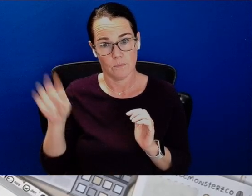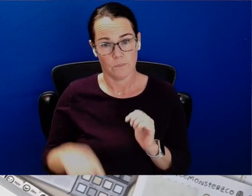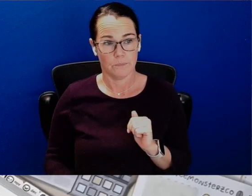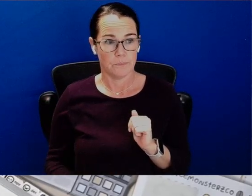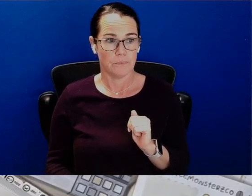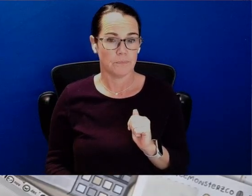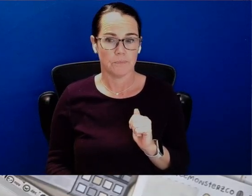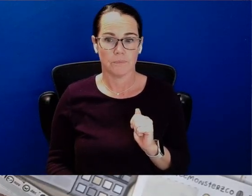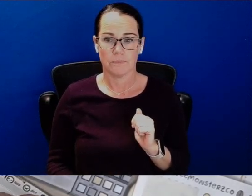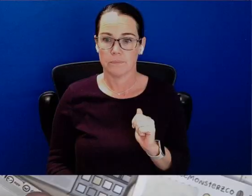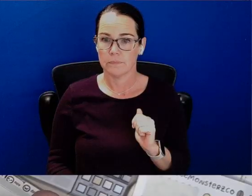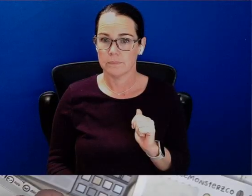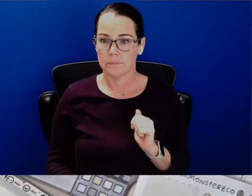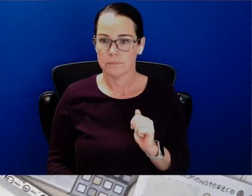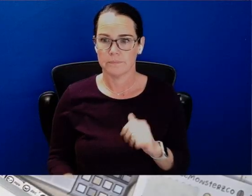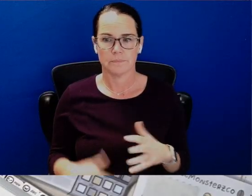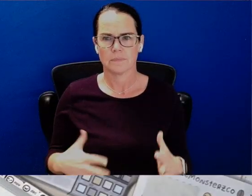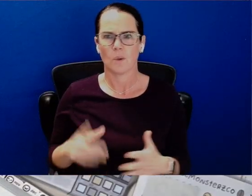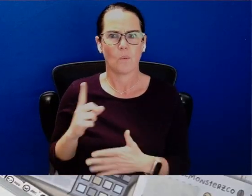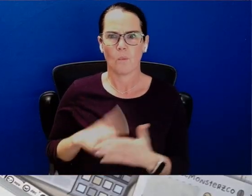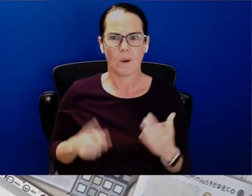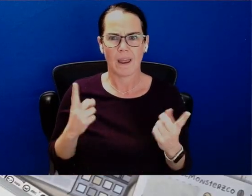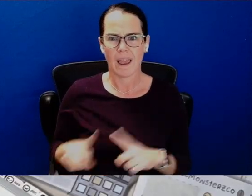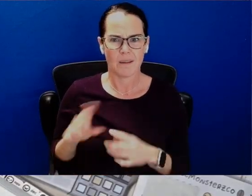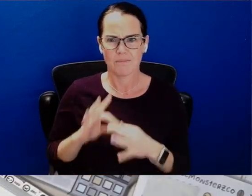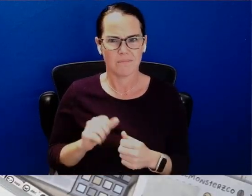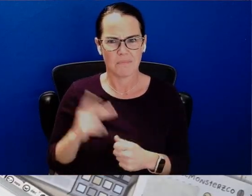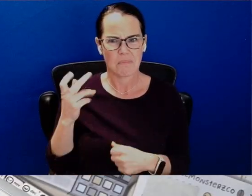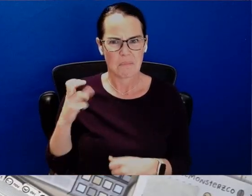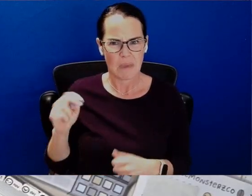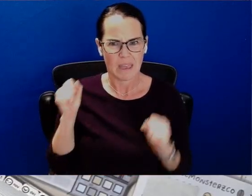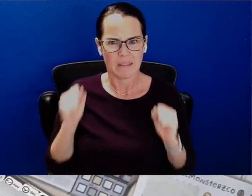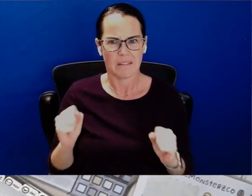1 to 4. What is happening with this pen?